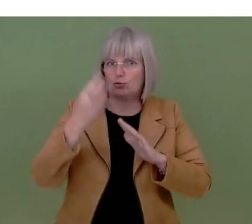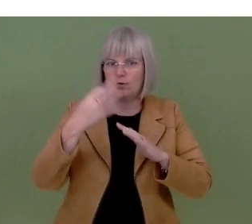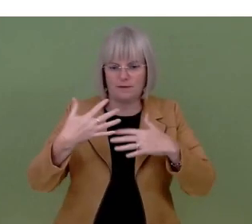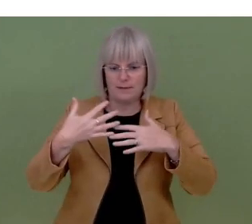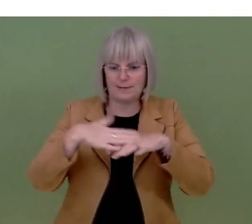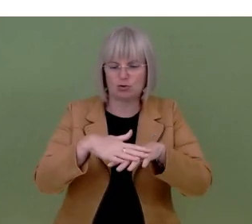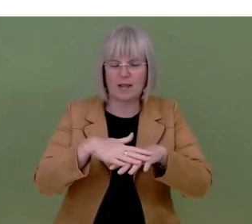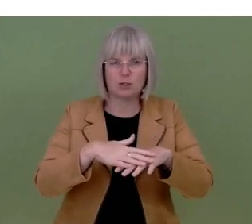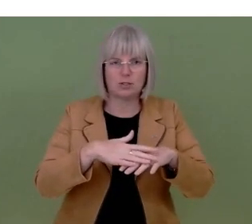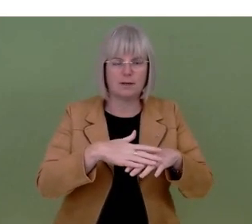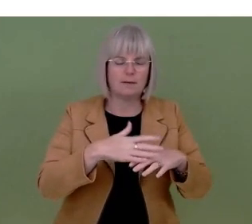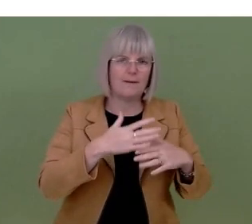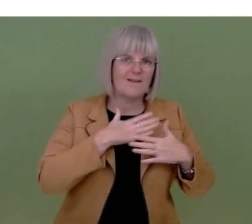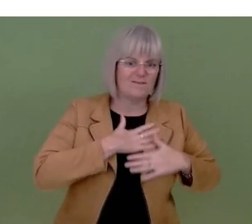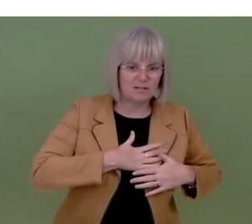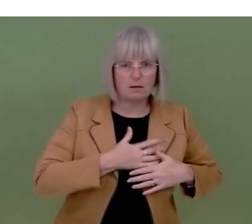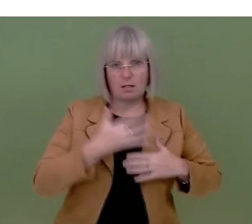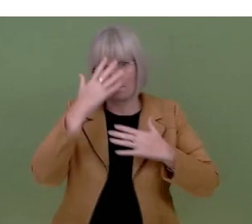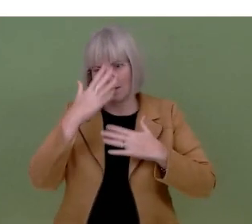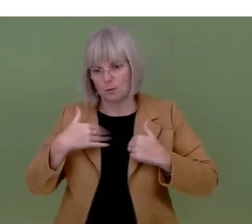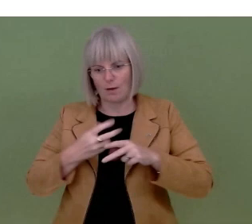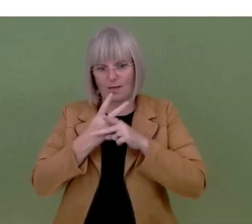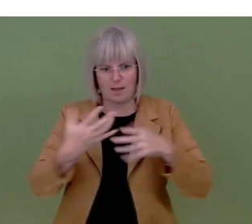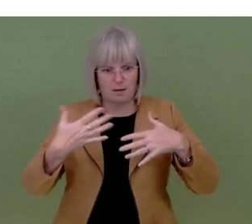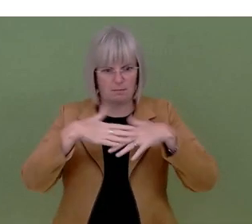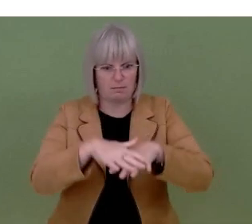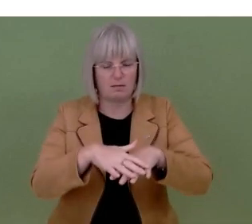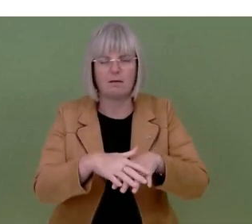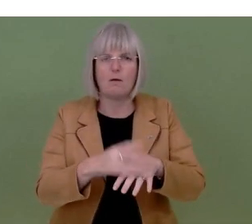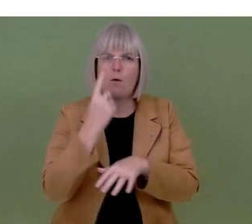mental and physical health care from your perspective?